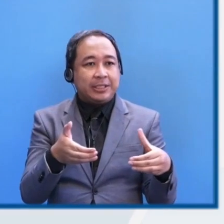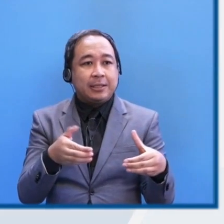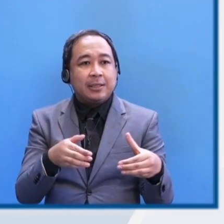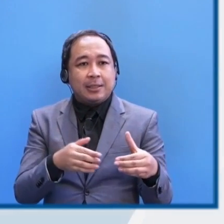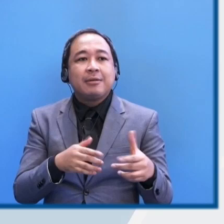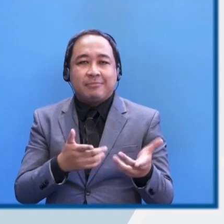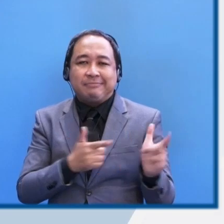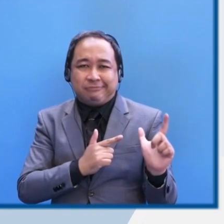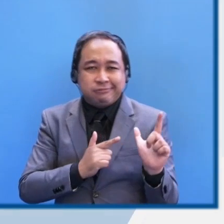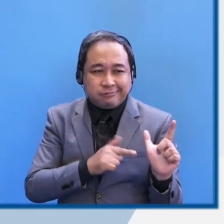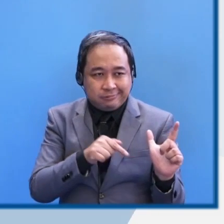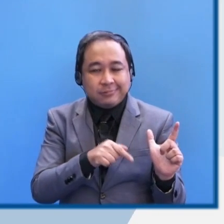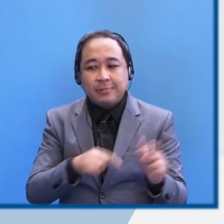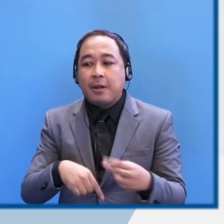Commission.